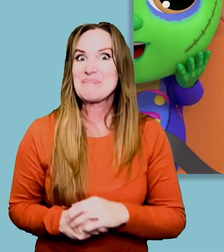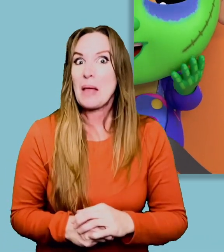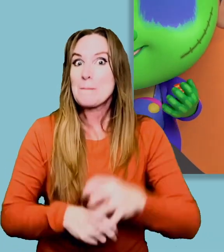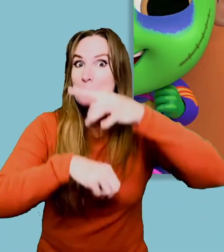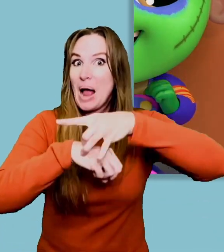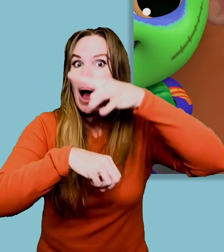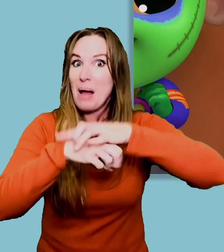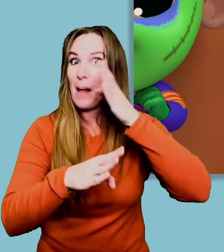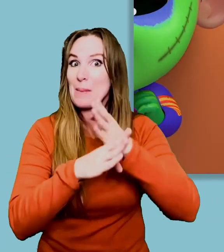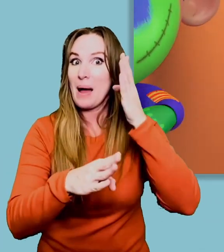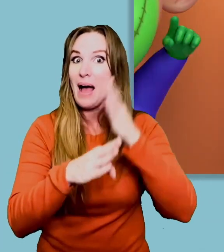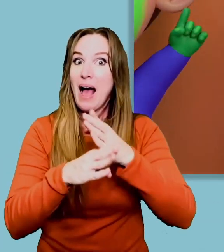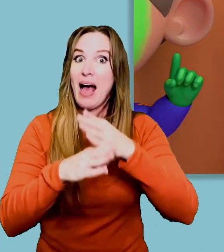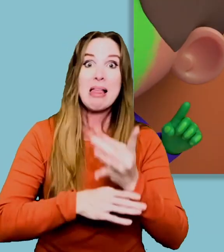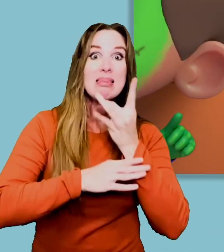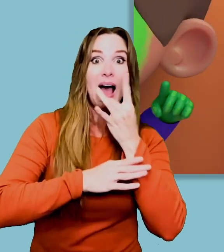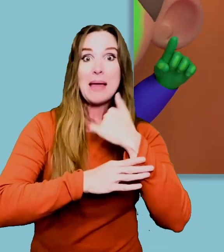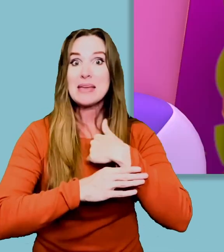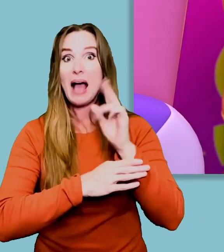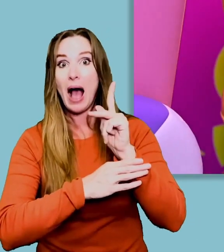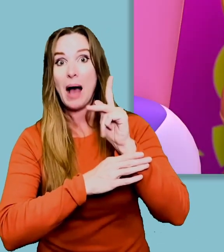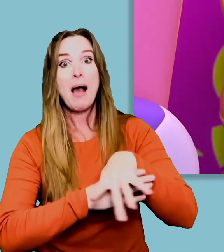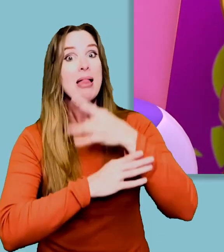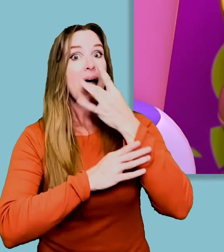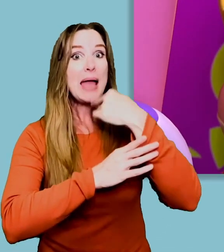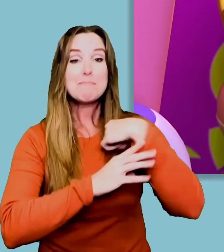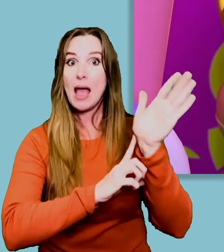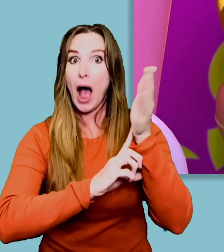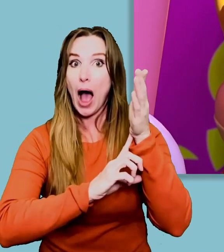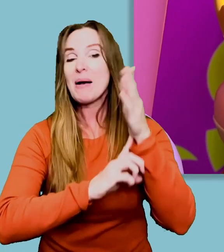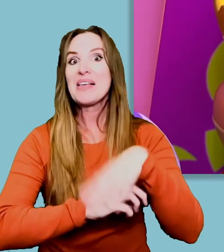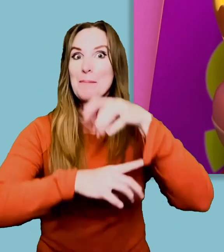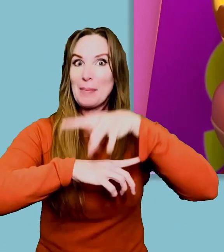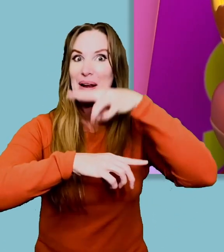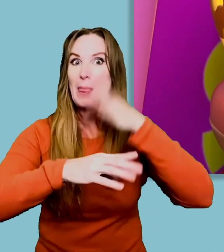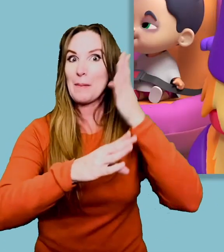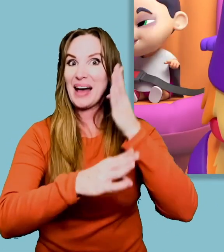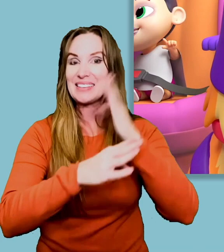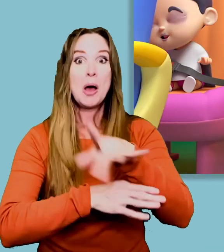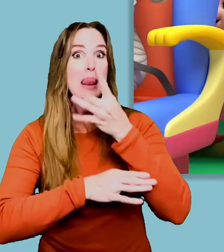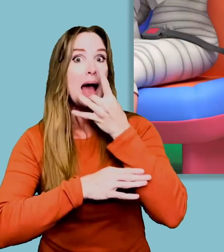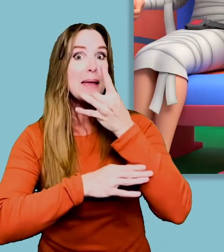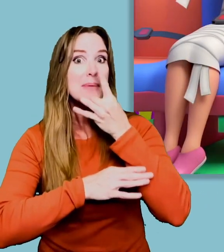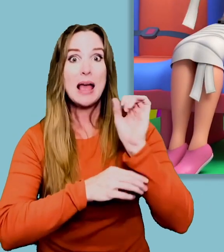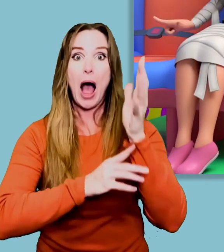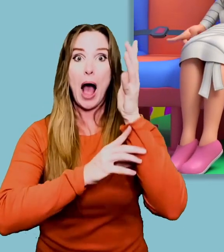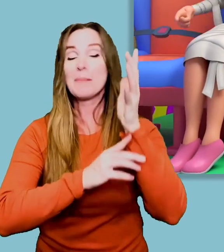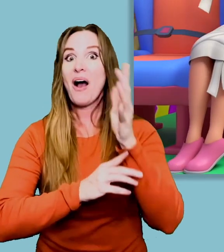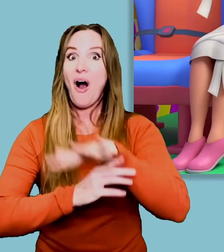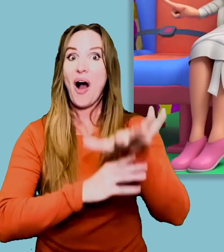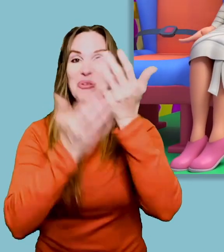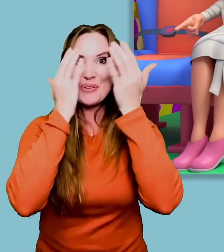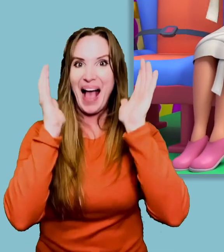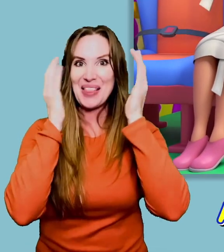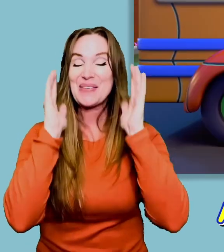The pumpkin on the bus goes. Light me up, light me up, light me up. The pumpkin on the bus goes. Light